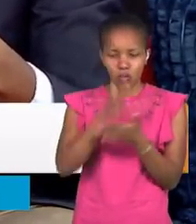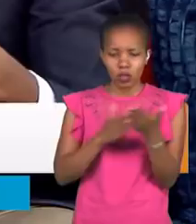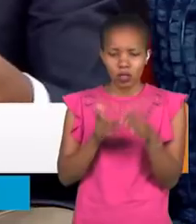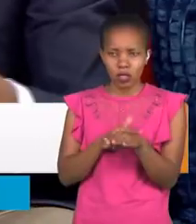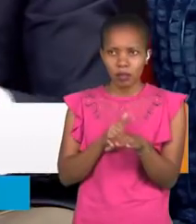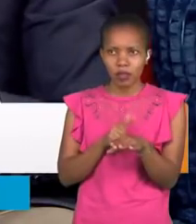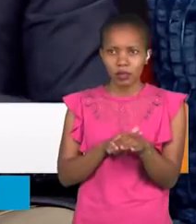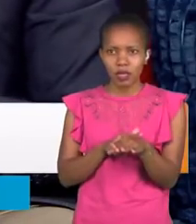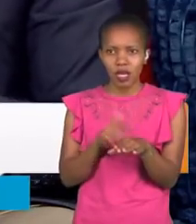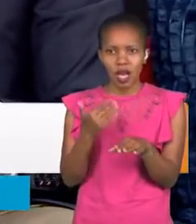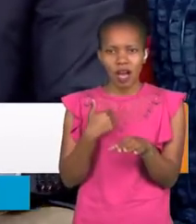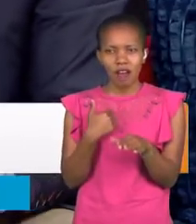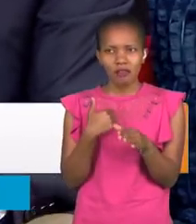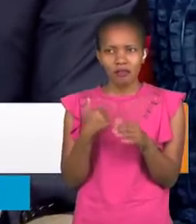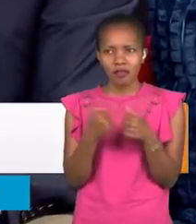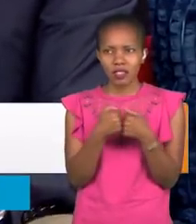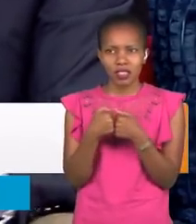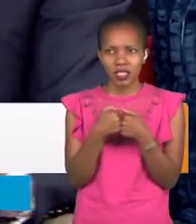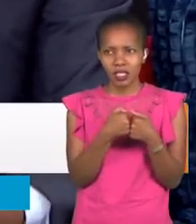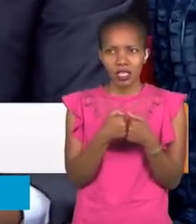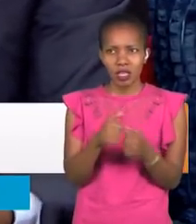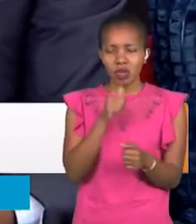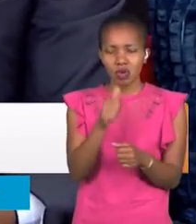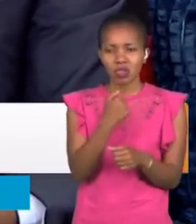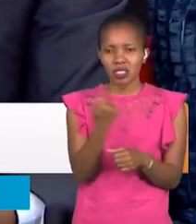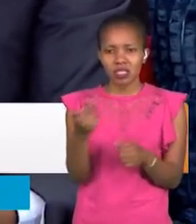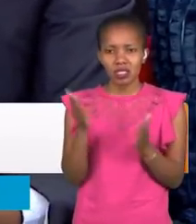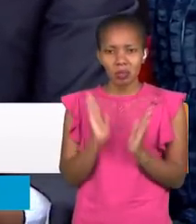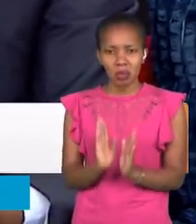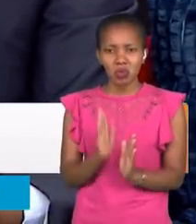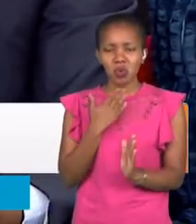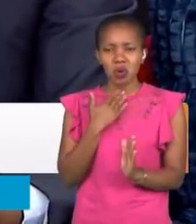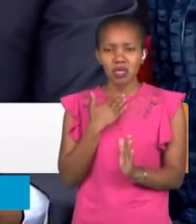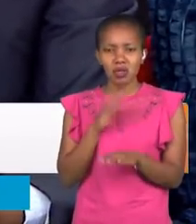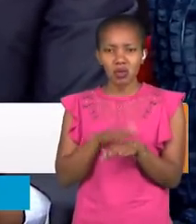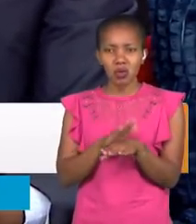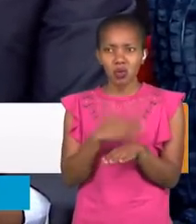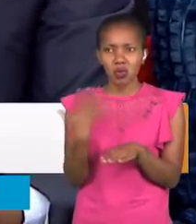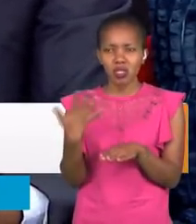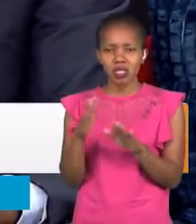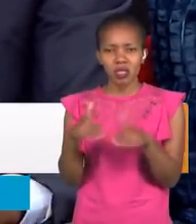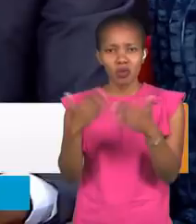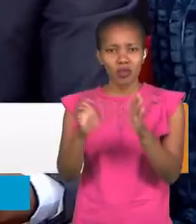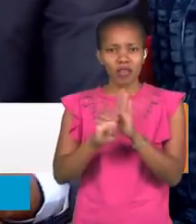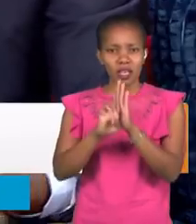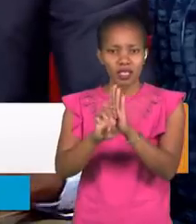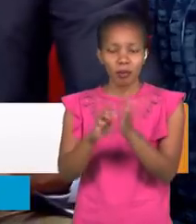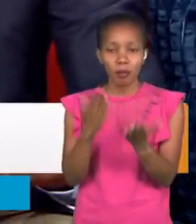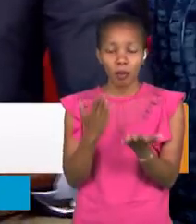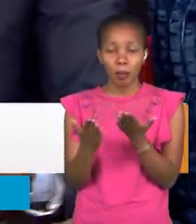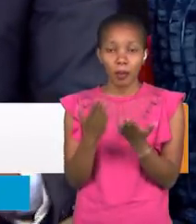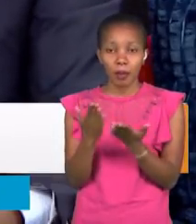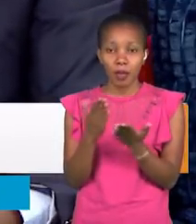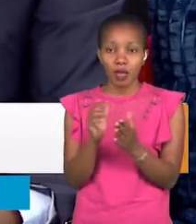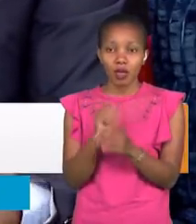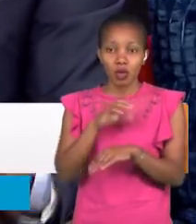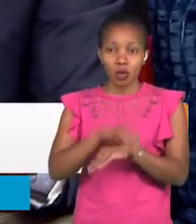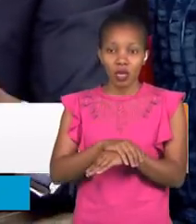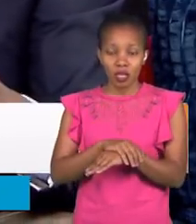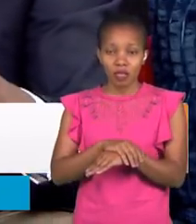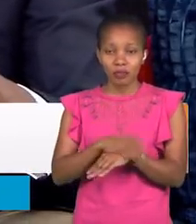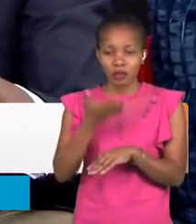of backlash. You know, not everyone wants good things, but they're in a society. And give us an example whereby you've kind of received that